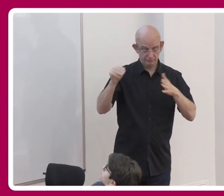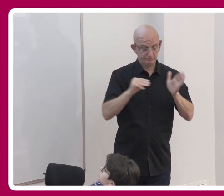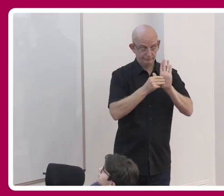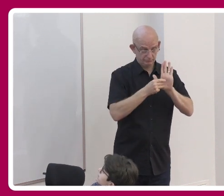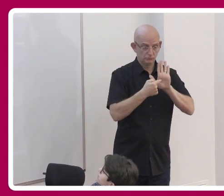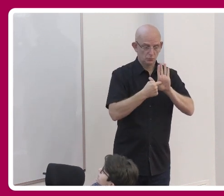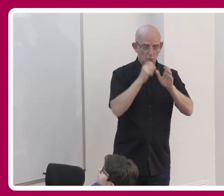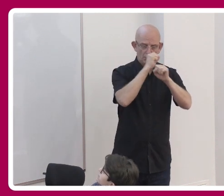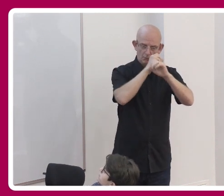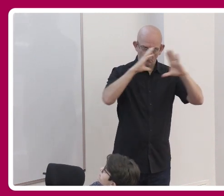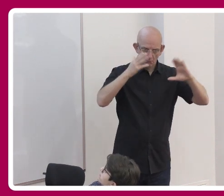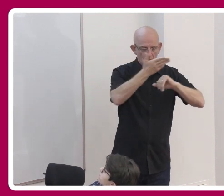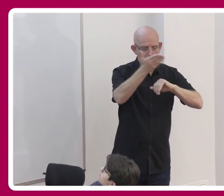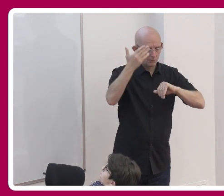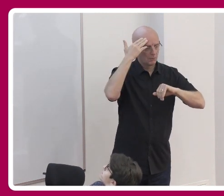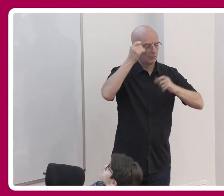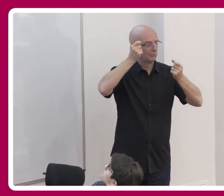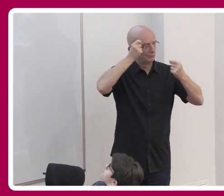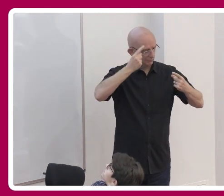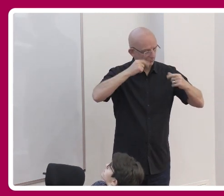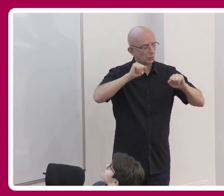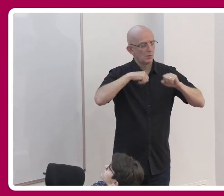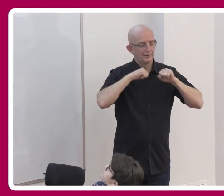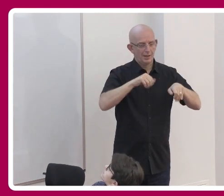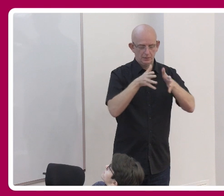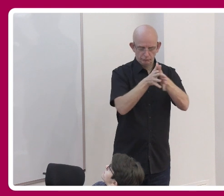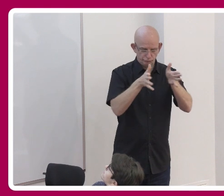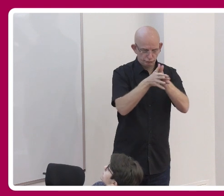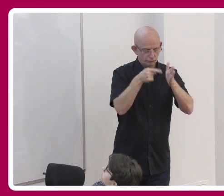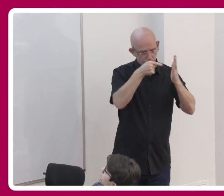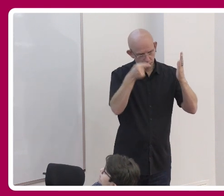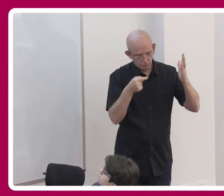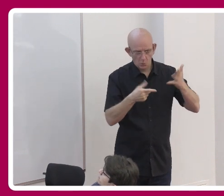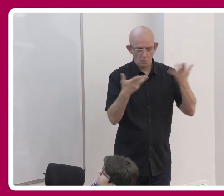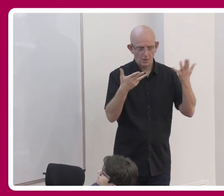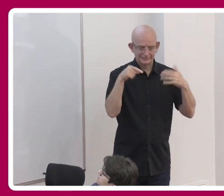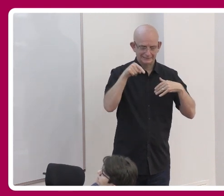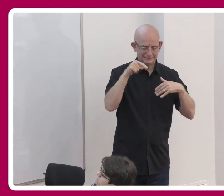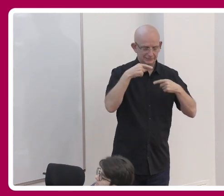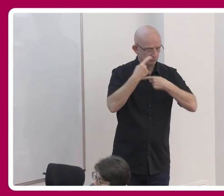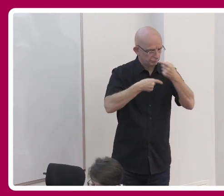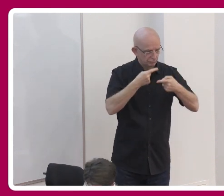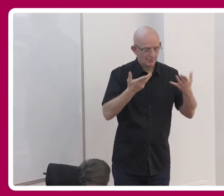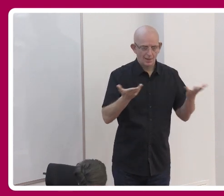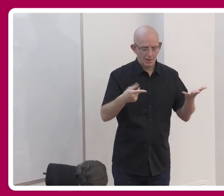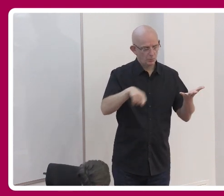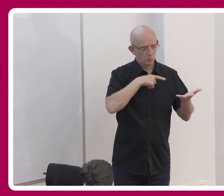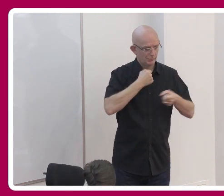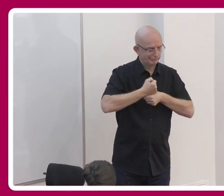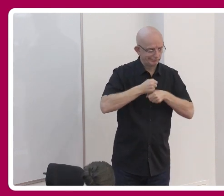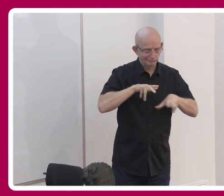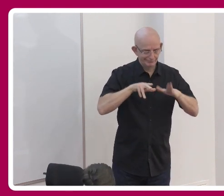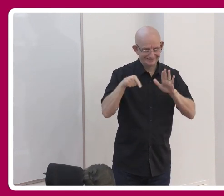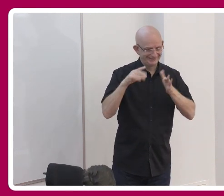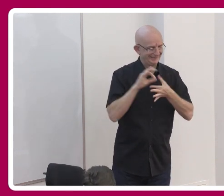describe you know, the steps and how we go about the monitoring work. So here we did interviews,